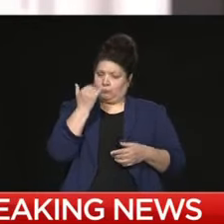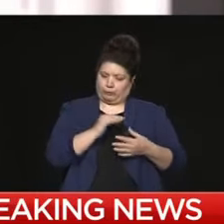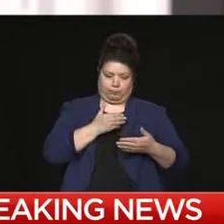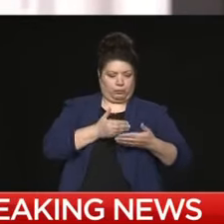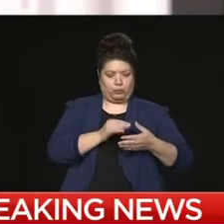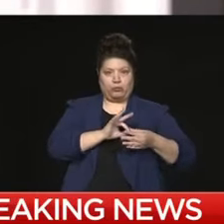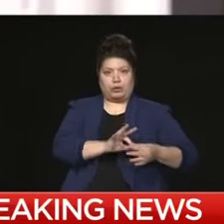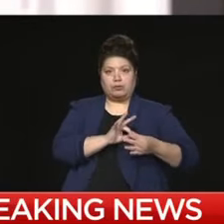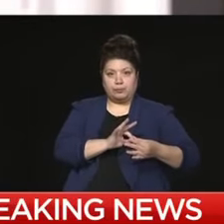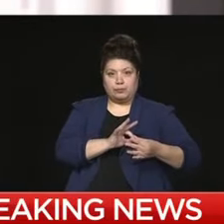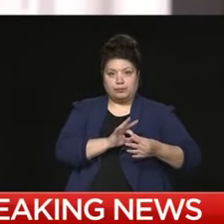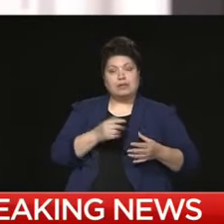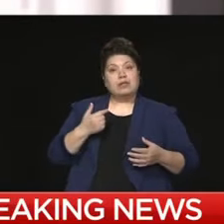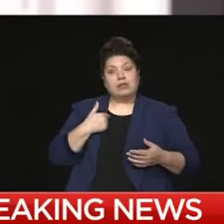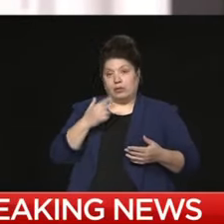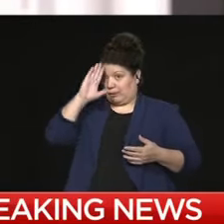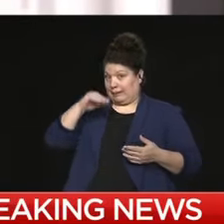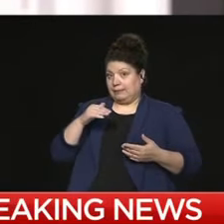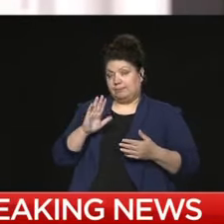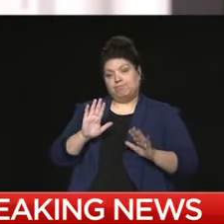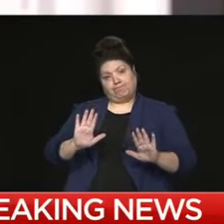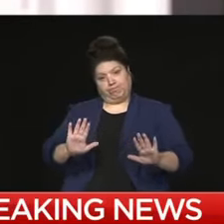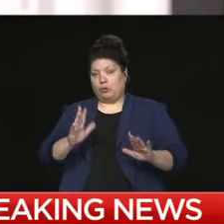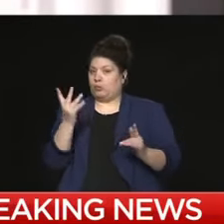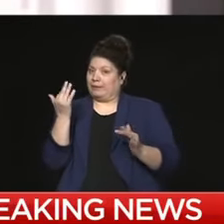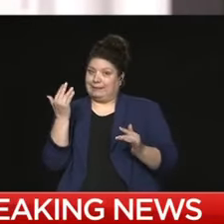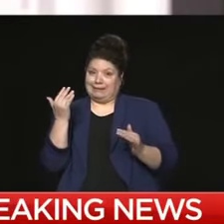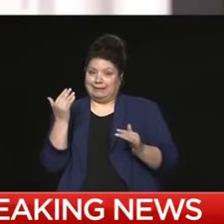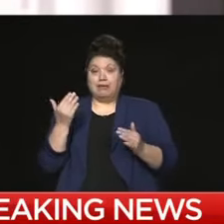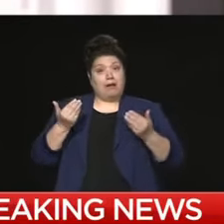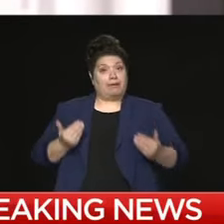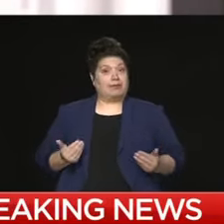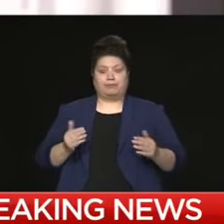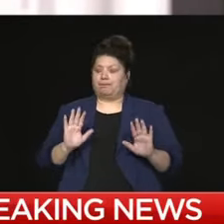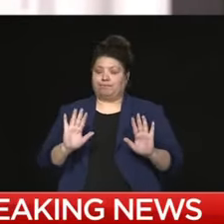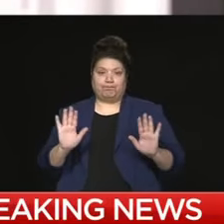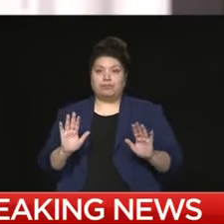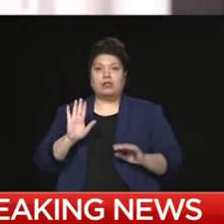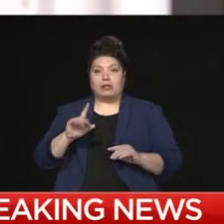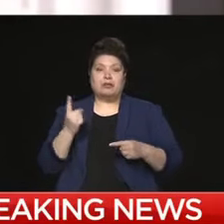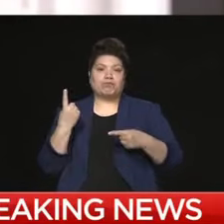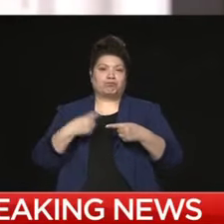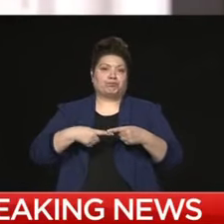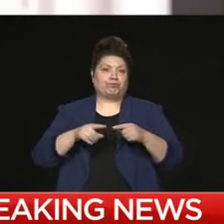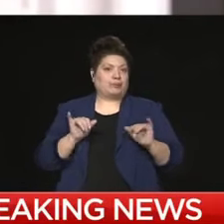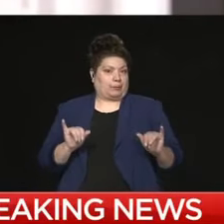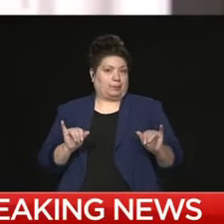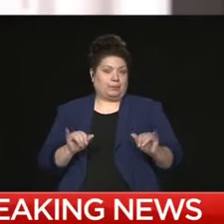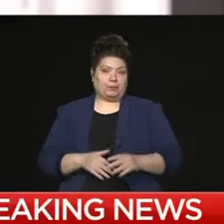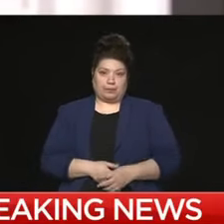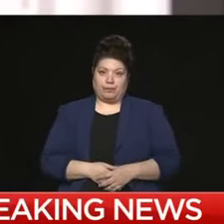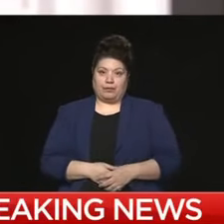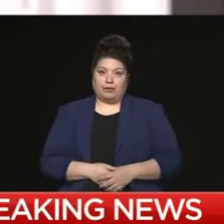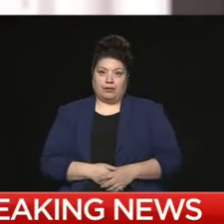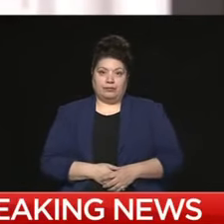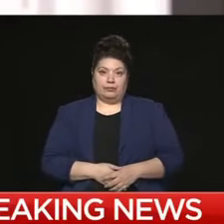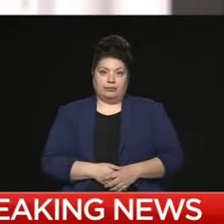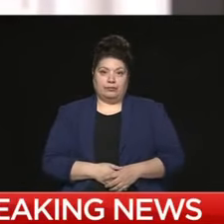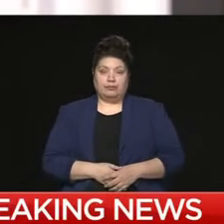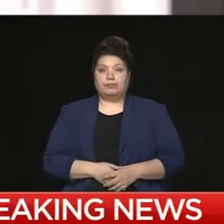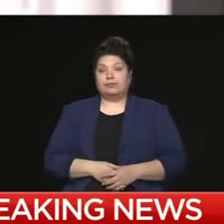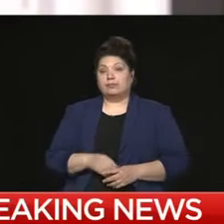we know that there is a significant amount of time still before we can talk about loosening such restrictions. Okay.